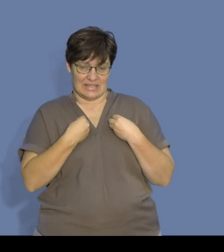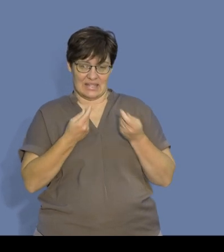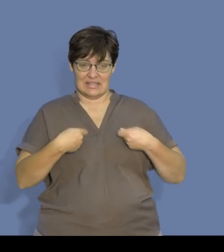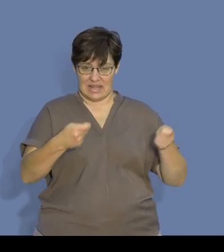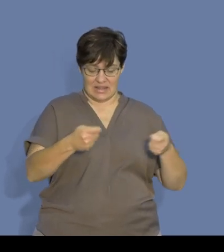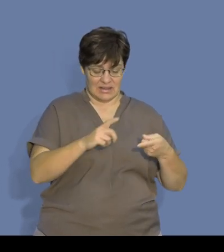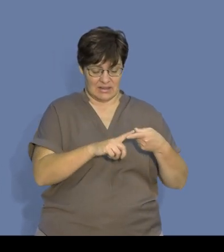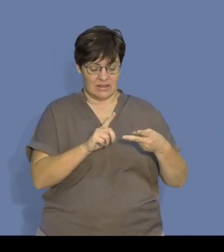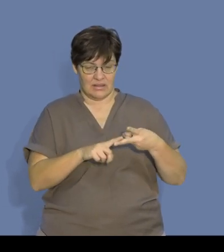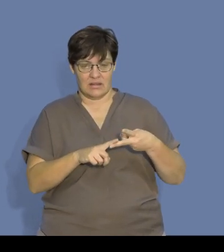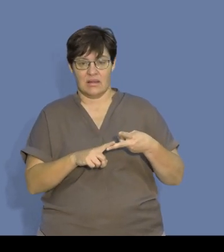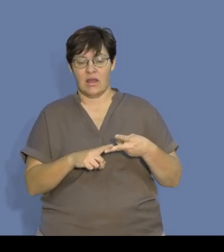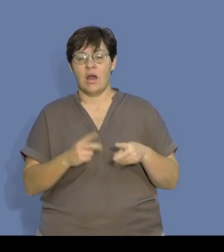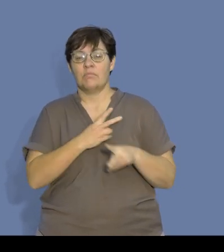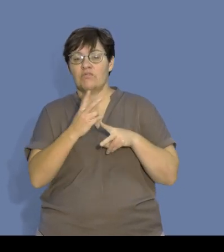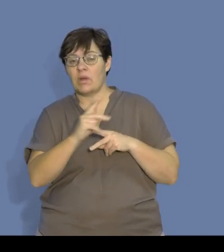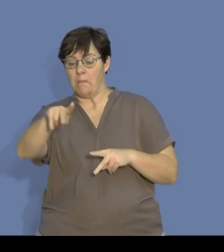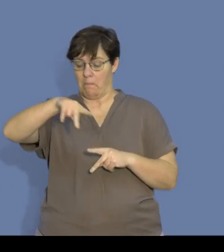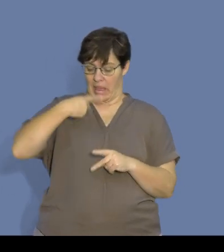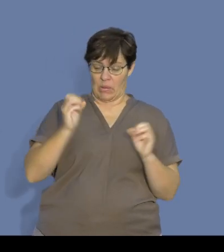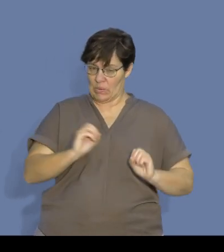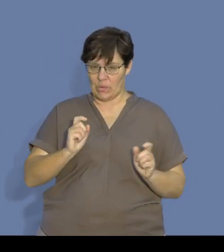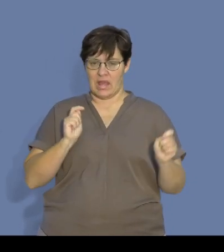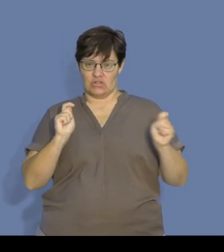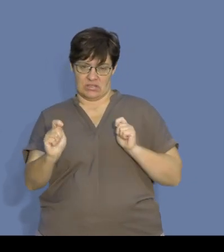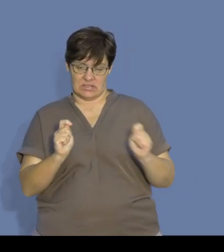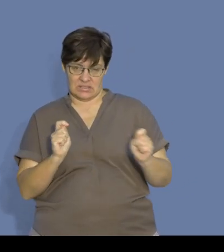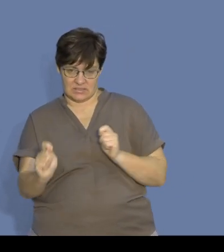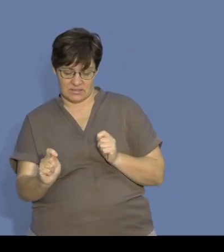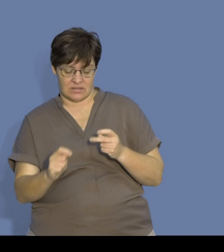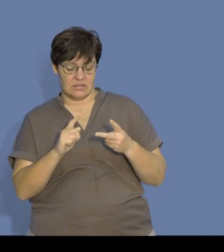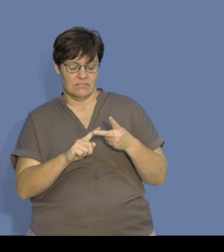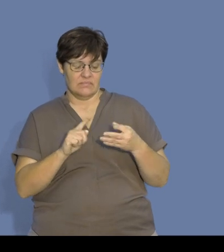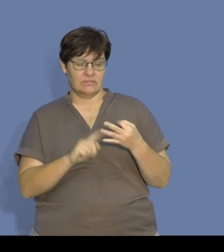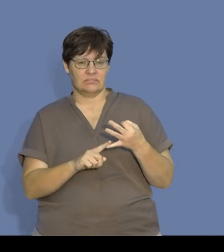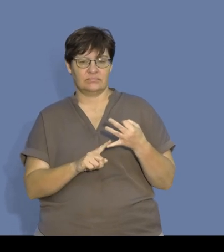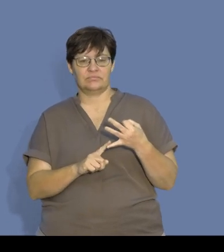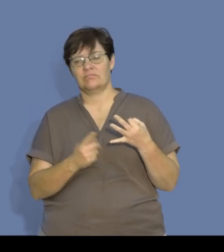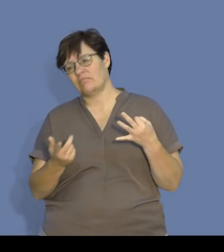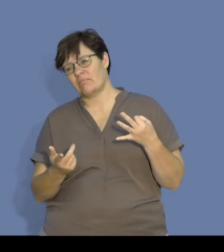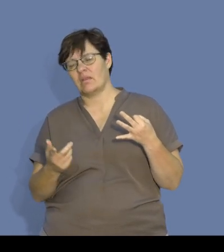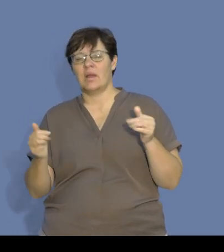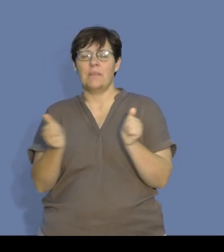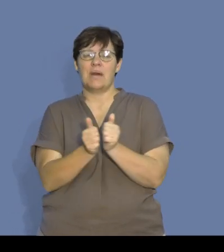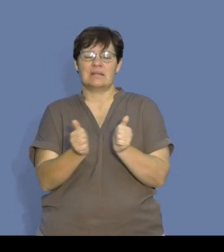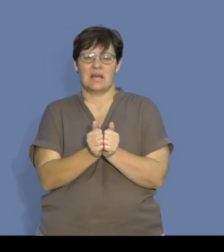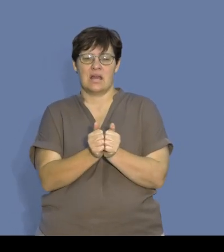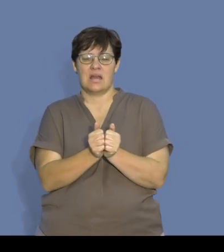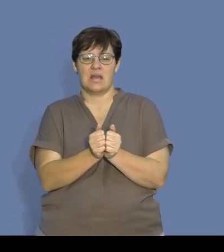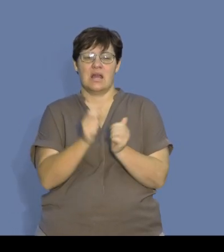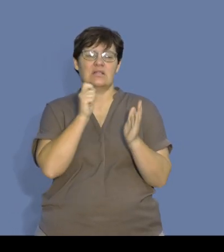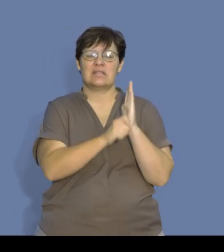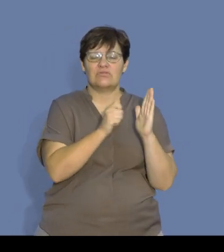asset, provision for bad debts adjustment, and then you could come across a partner could be